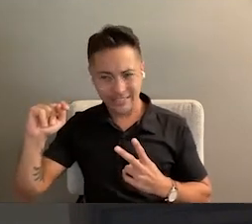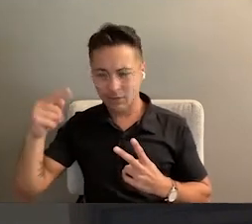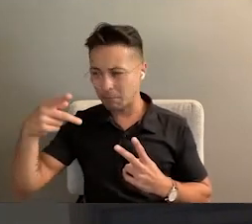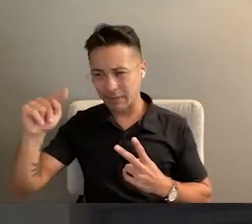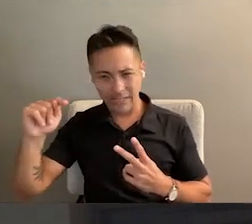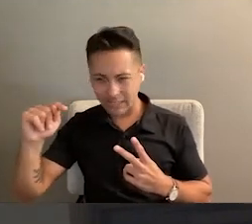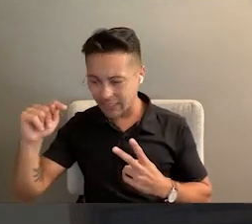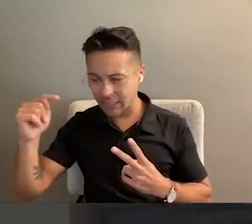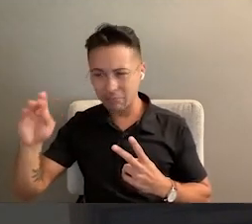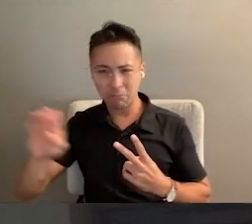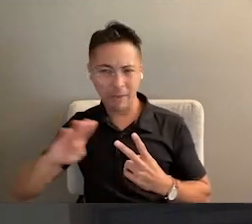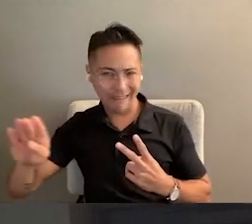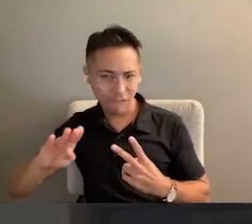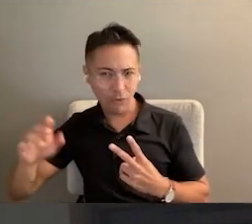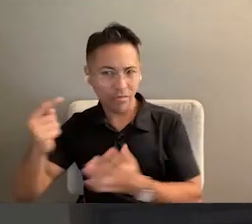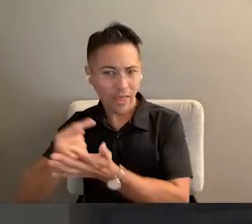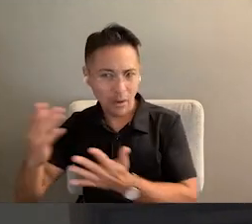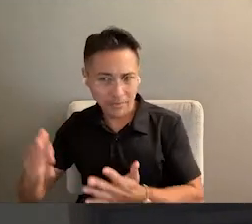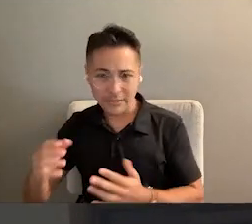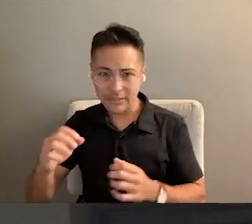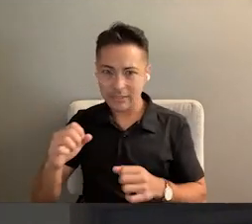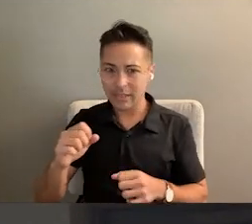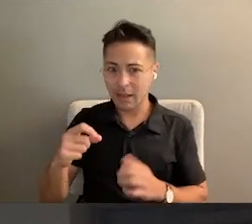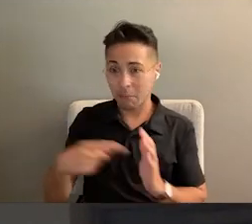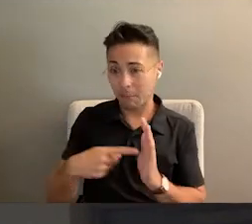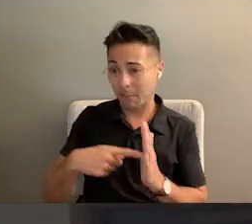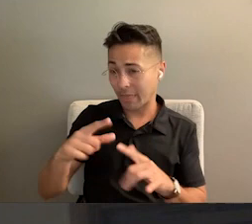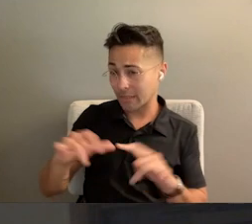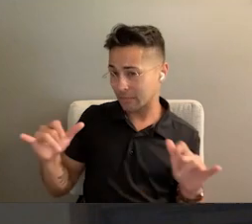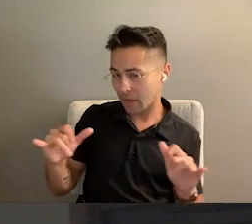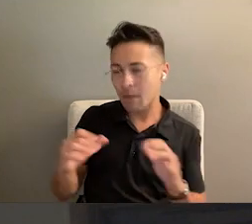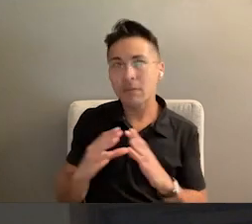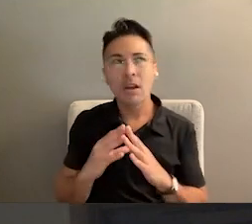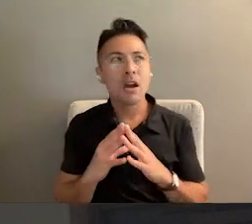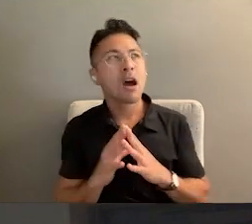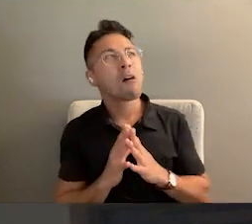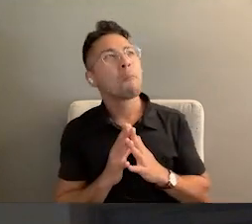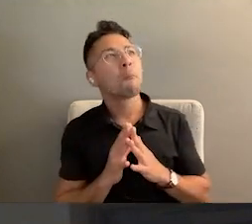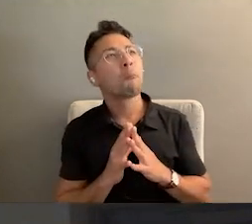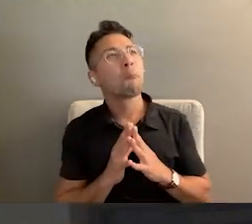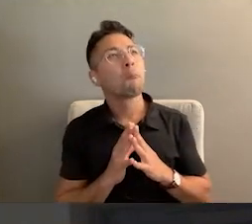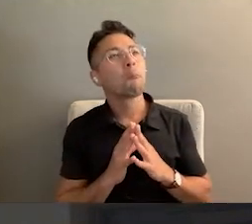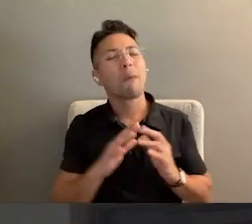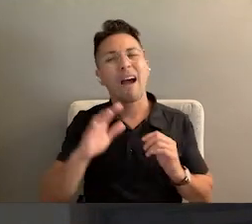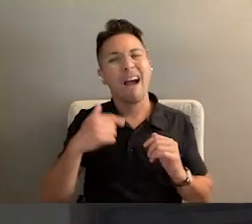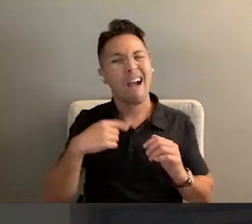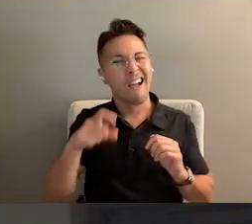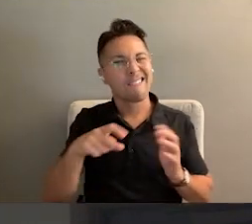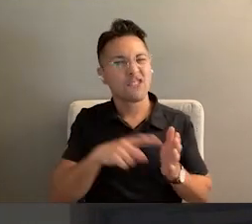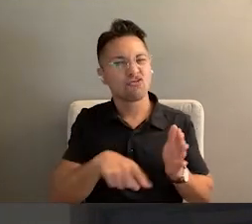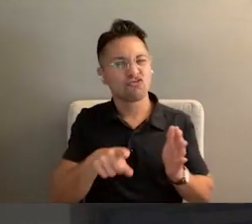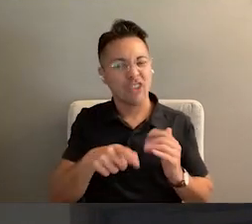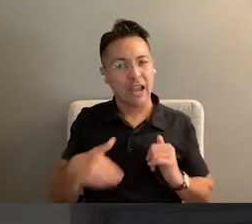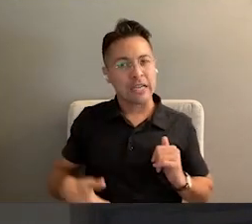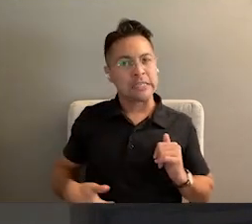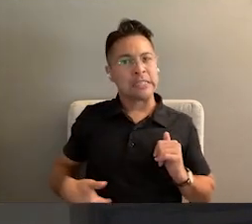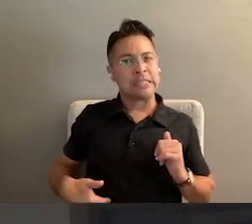at the same time? A PCA and a who? An OT or a PT or a behavioral therapist? Yeah,